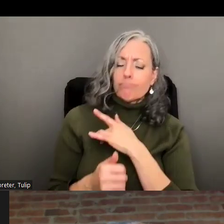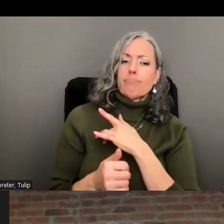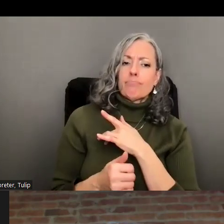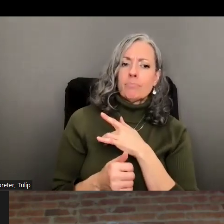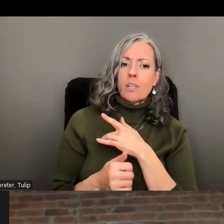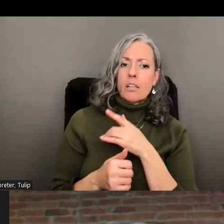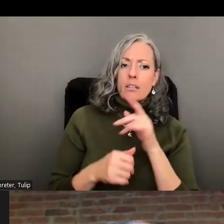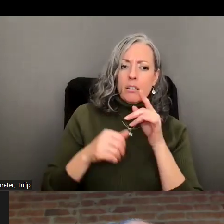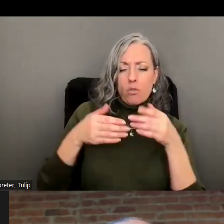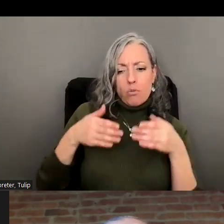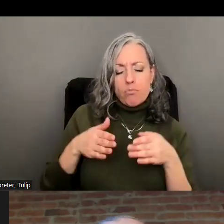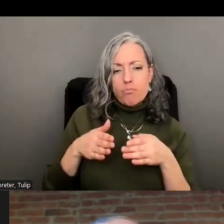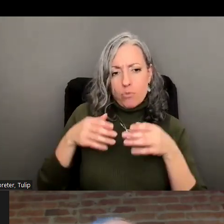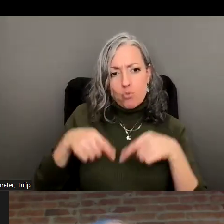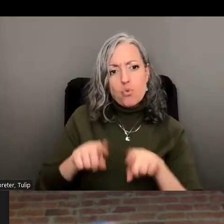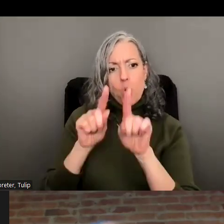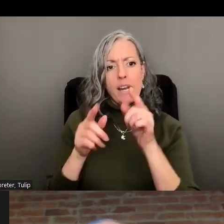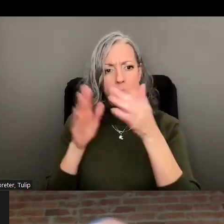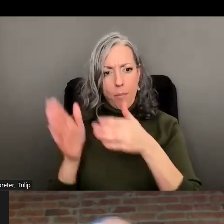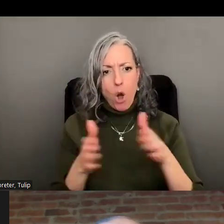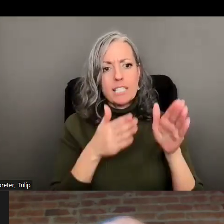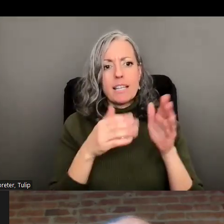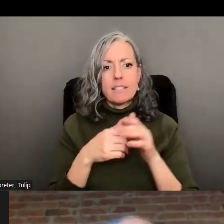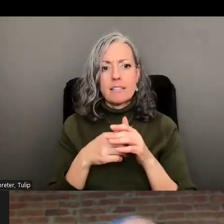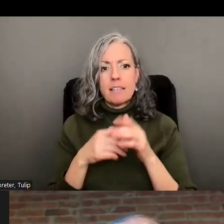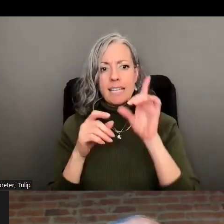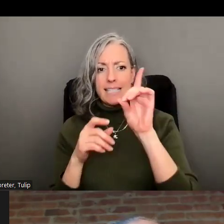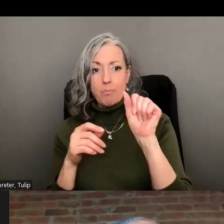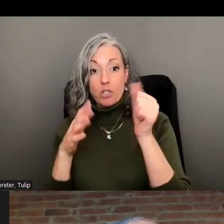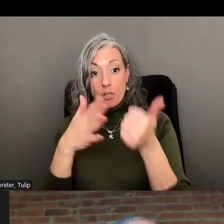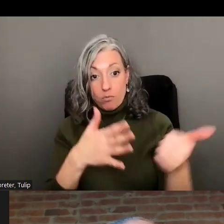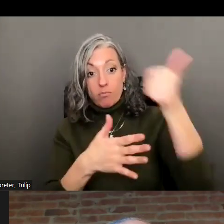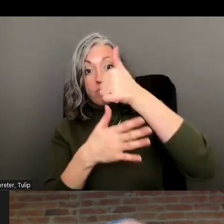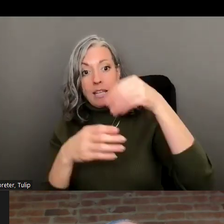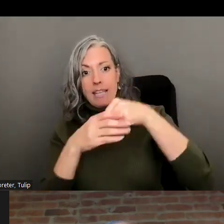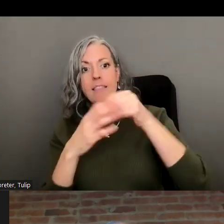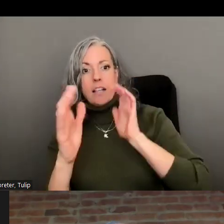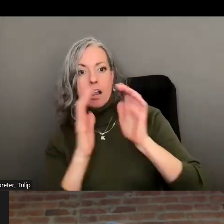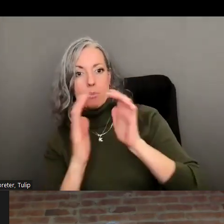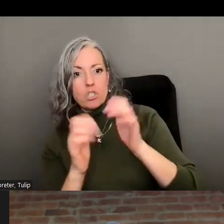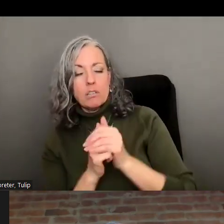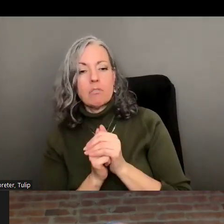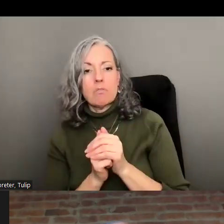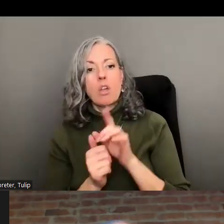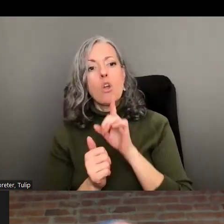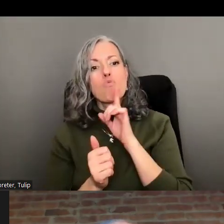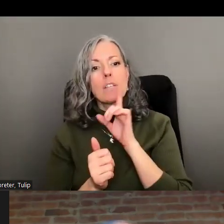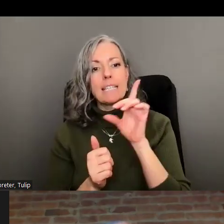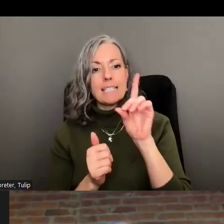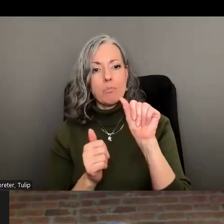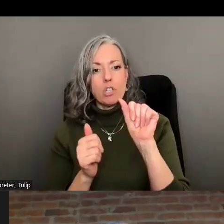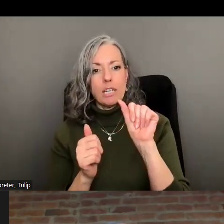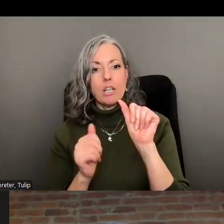strategic planning process, disability was prioritized in the conversation, and that we as a disability